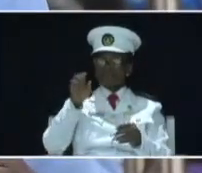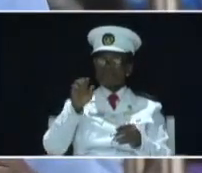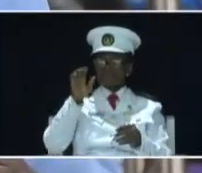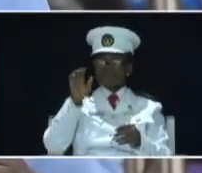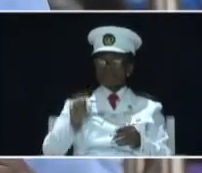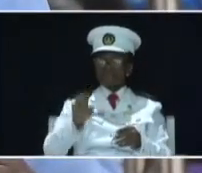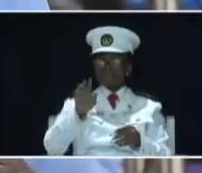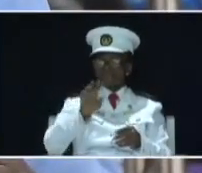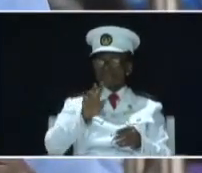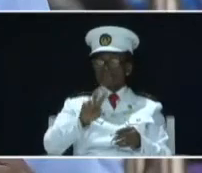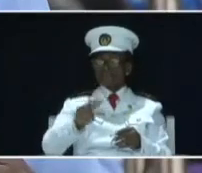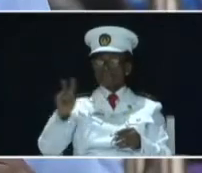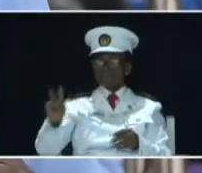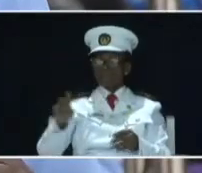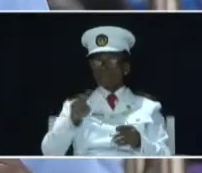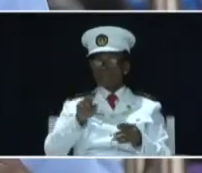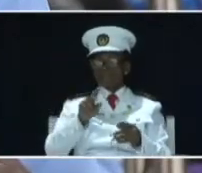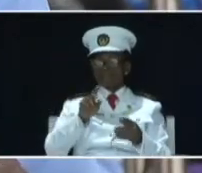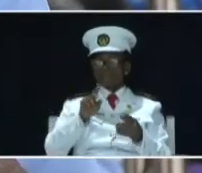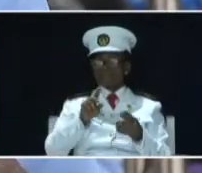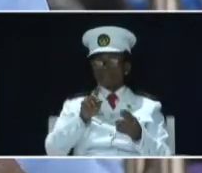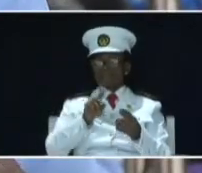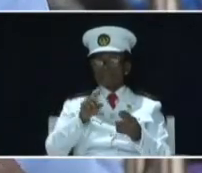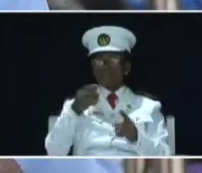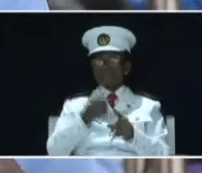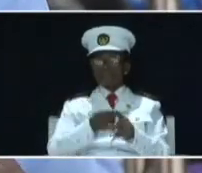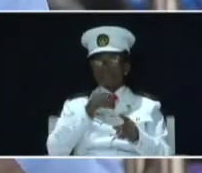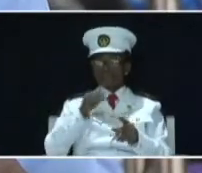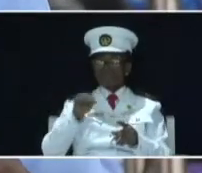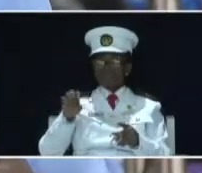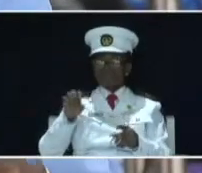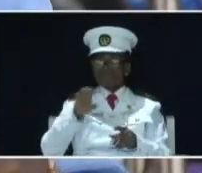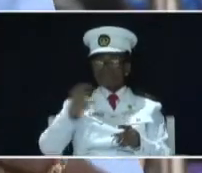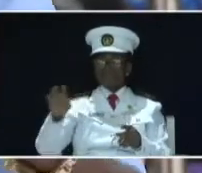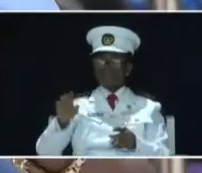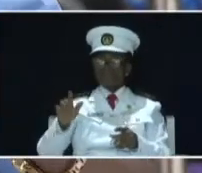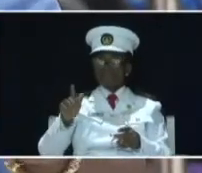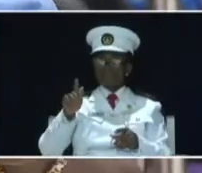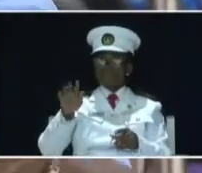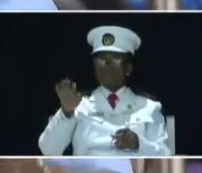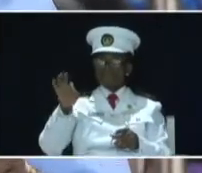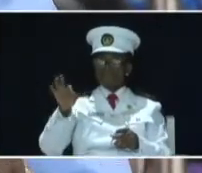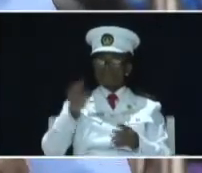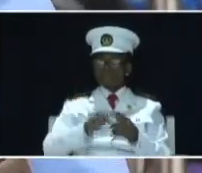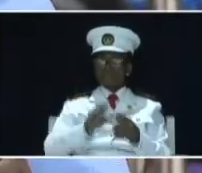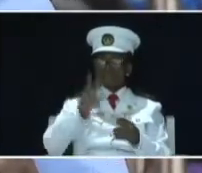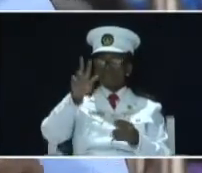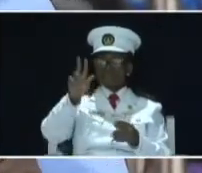31, Ezekiel 22 from verse 29 to 31,